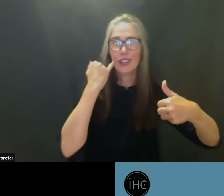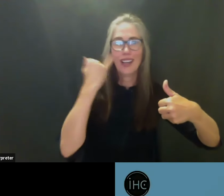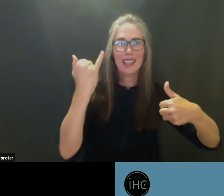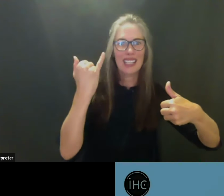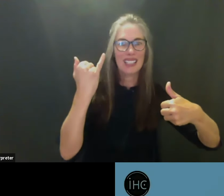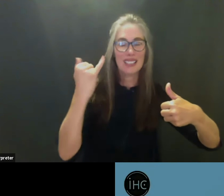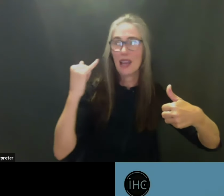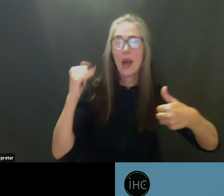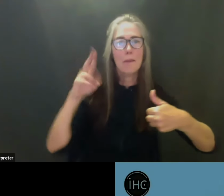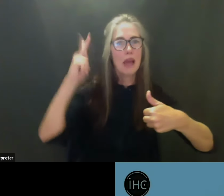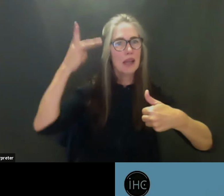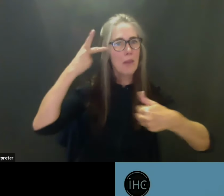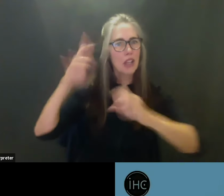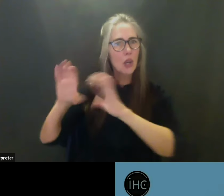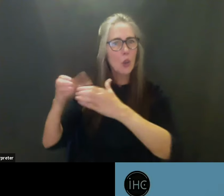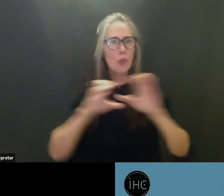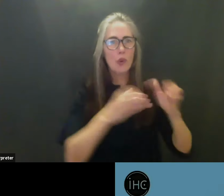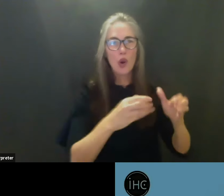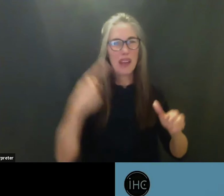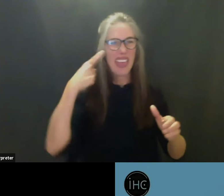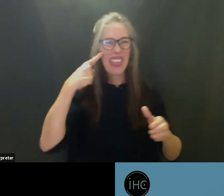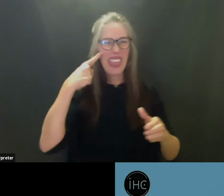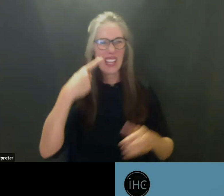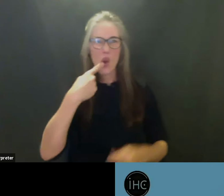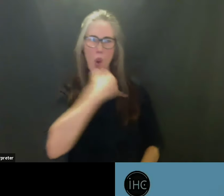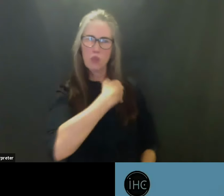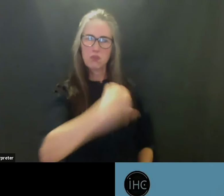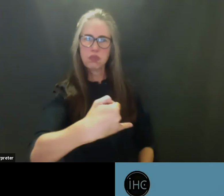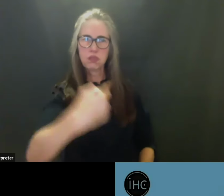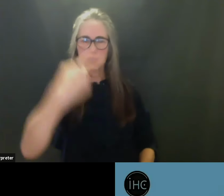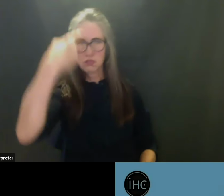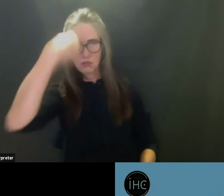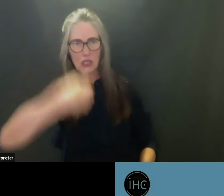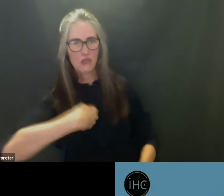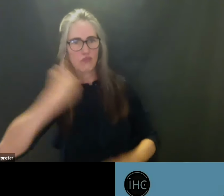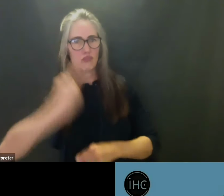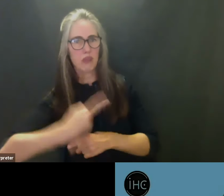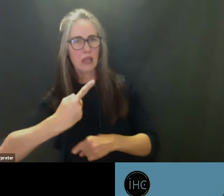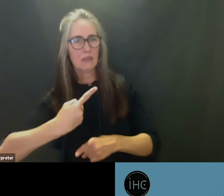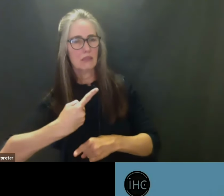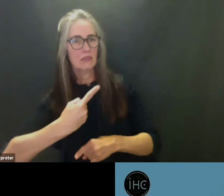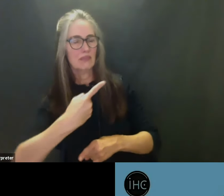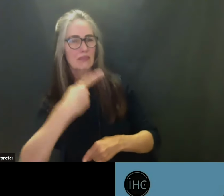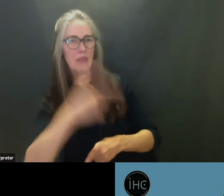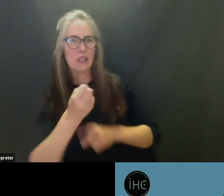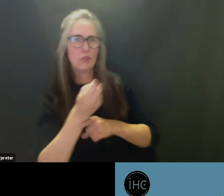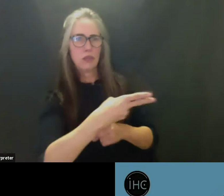see politics as a zero sum game, how does the theory deal with the group that overall refuses to share with others?